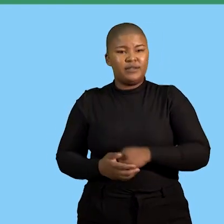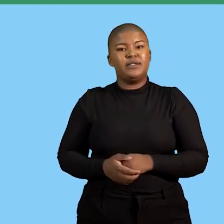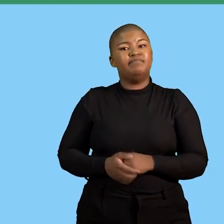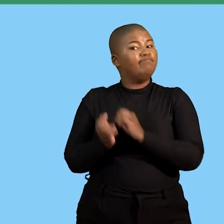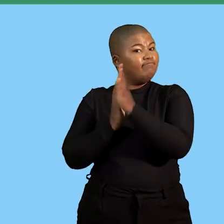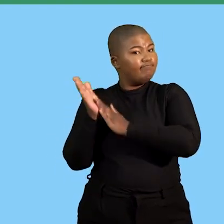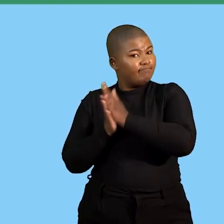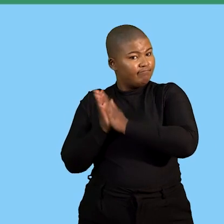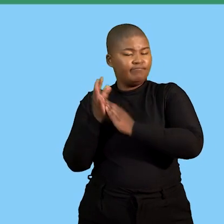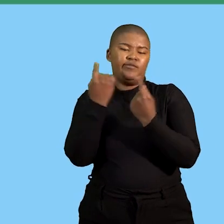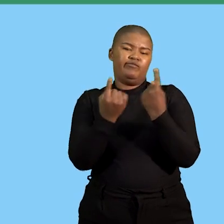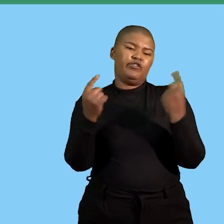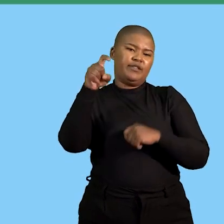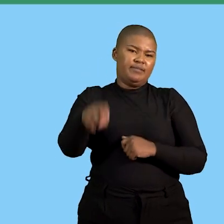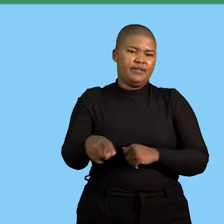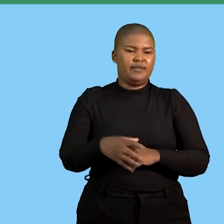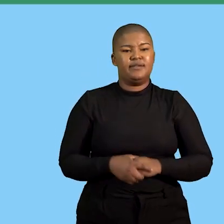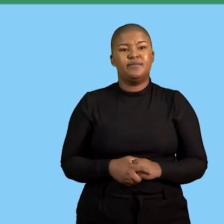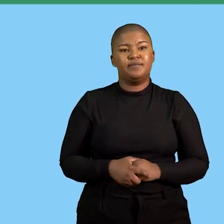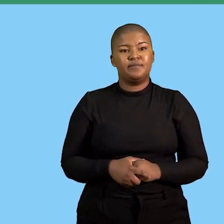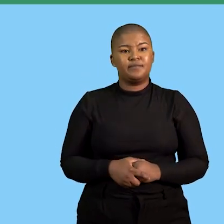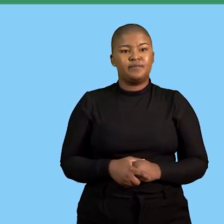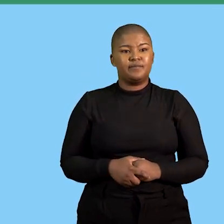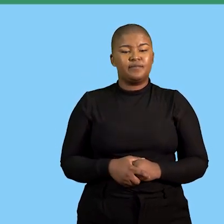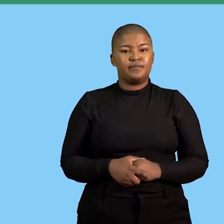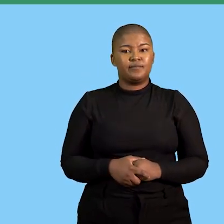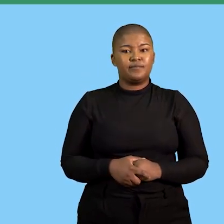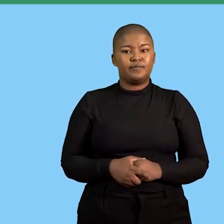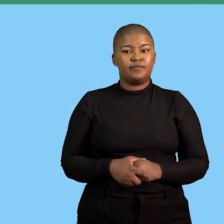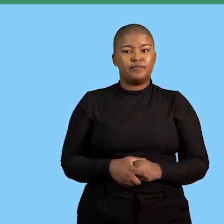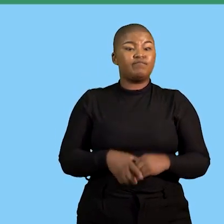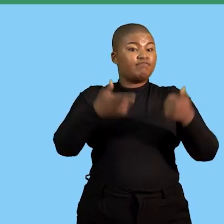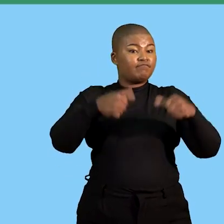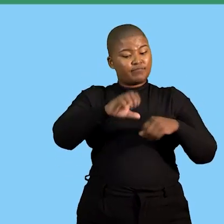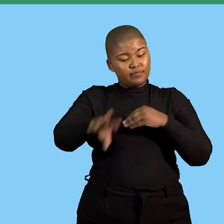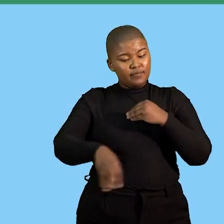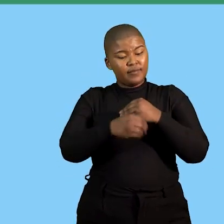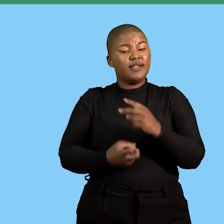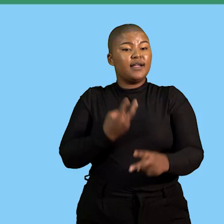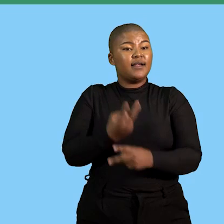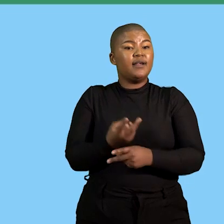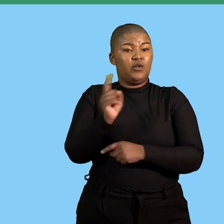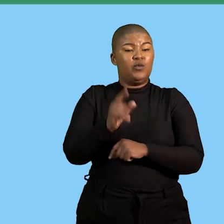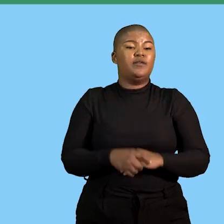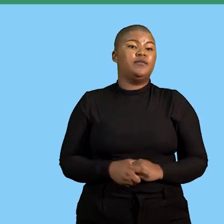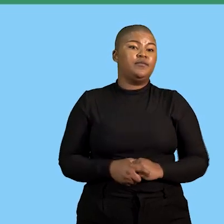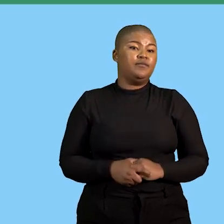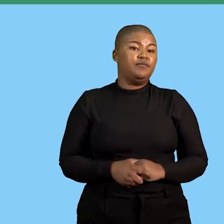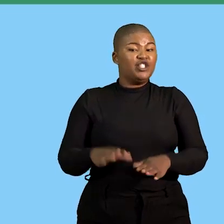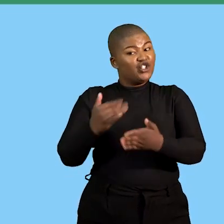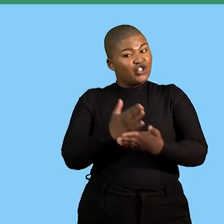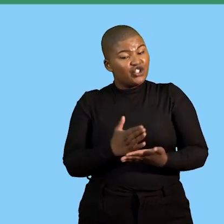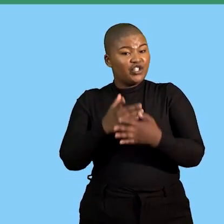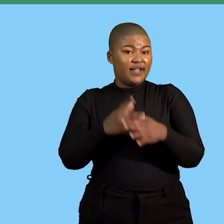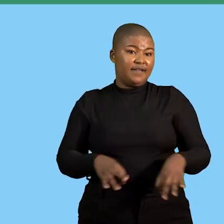and motivation towards each other. That is one. And then we can look into another criteria, which is